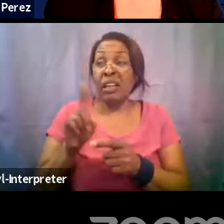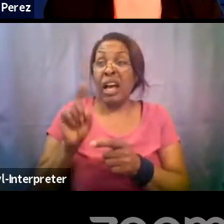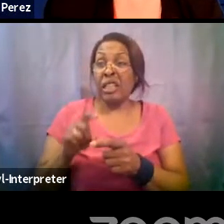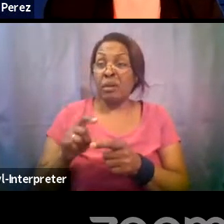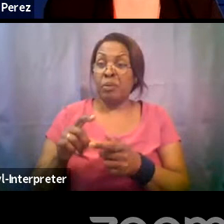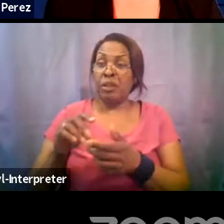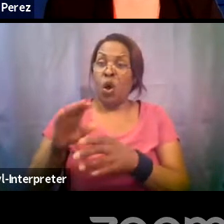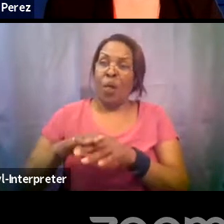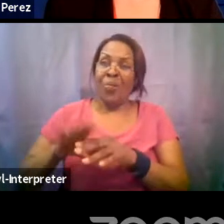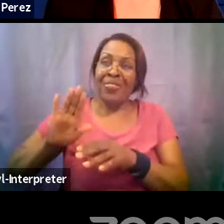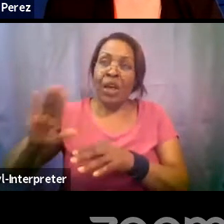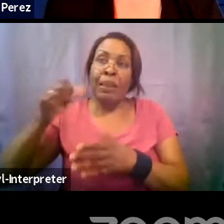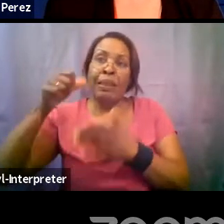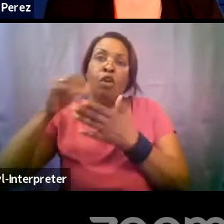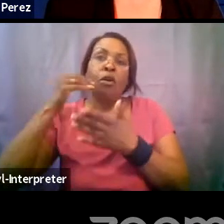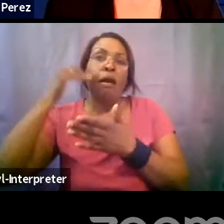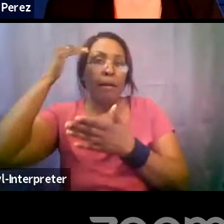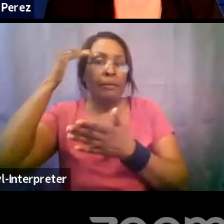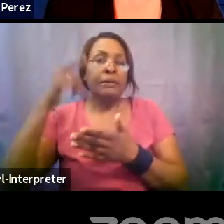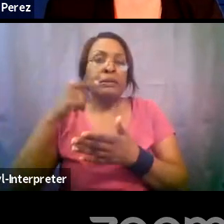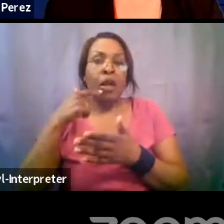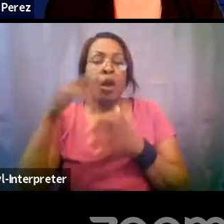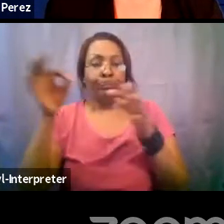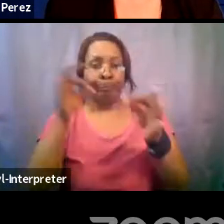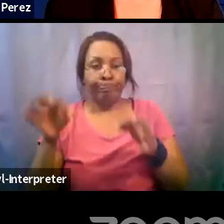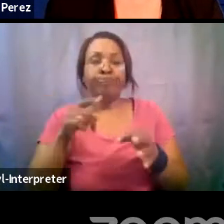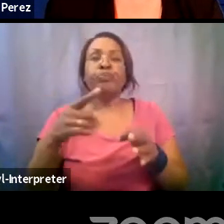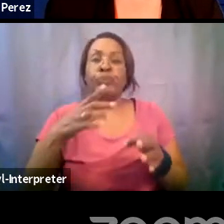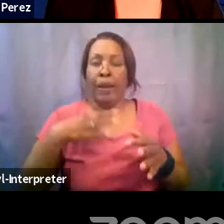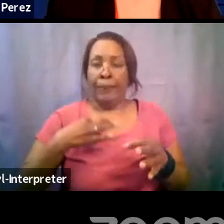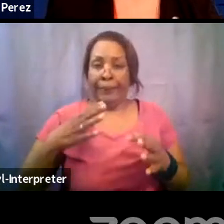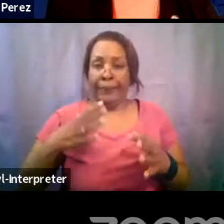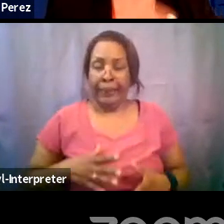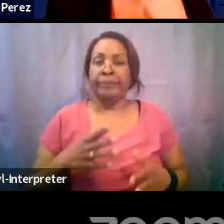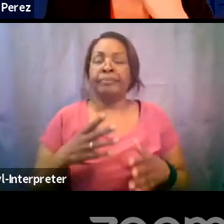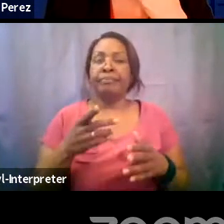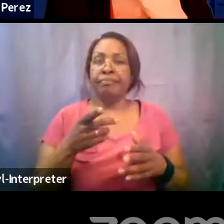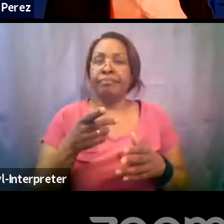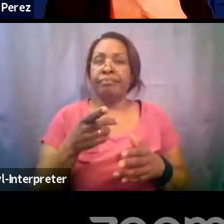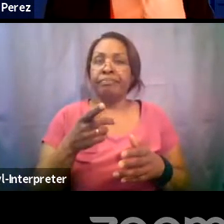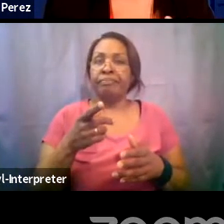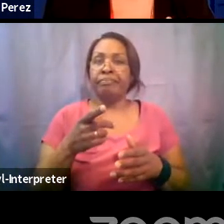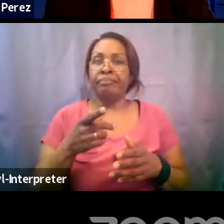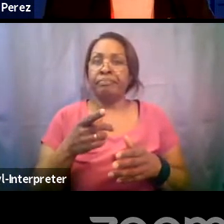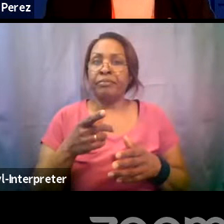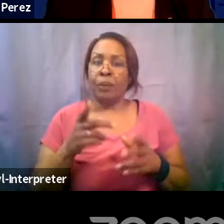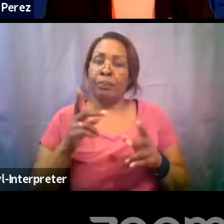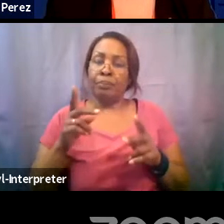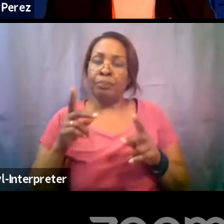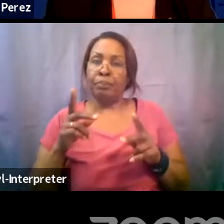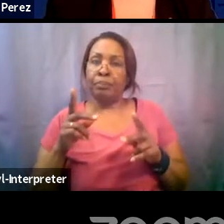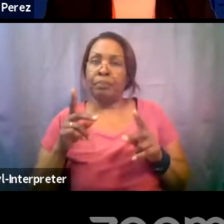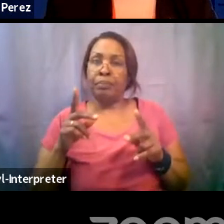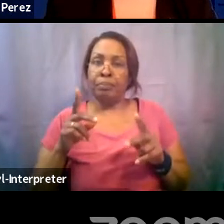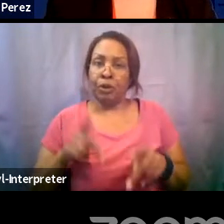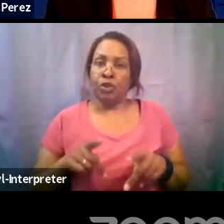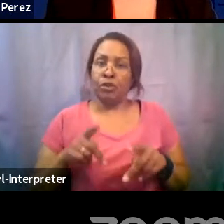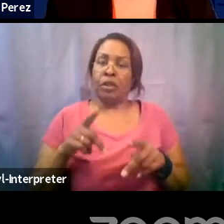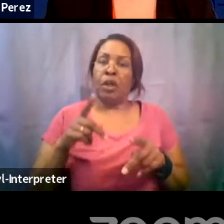their letterhead stating that you're an applicant that is a person that's